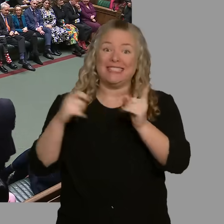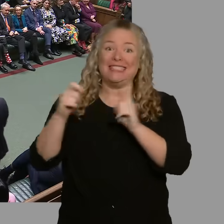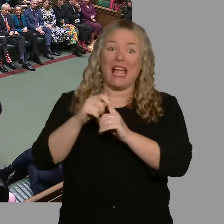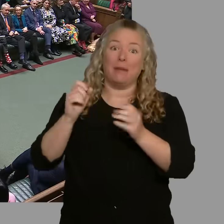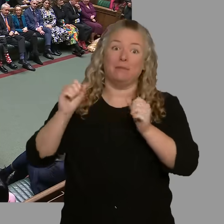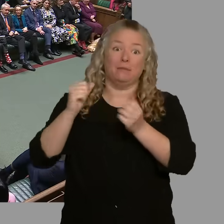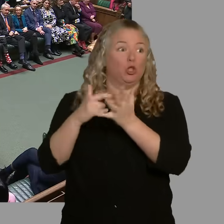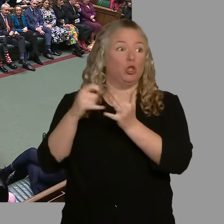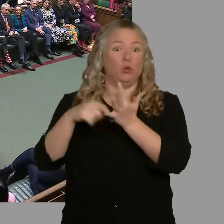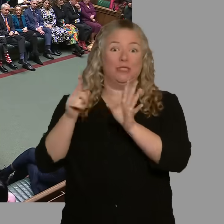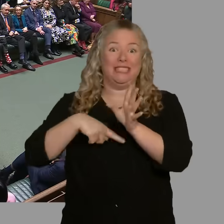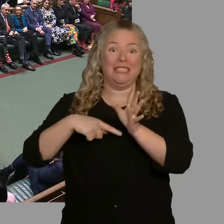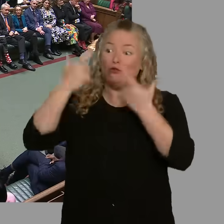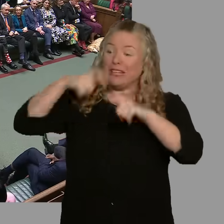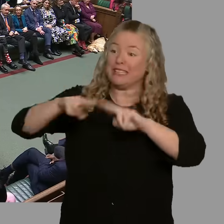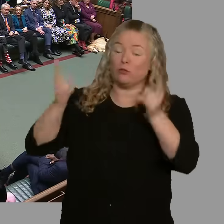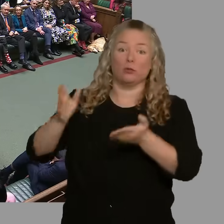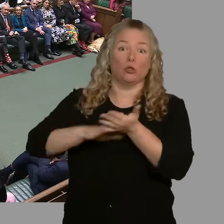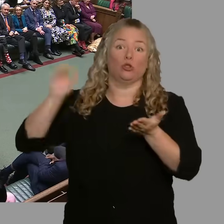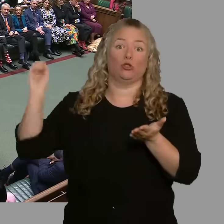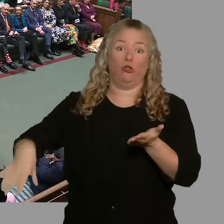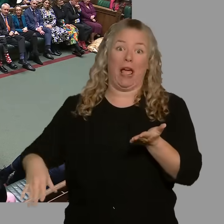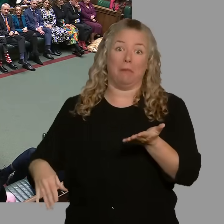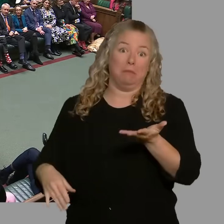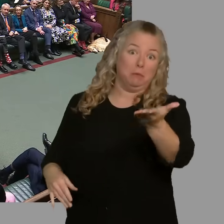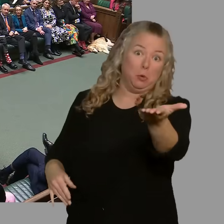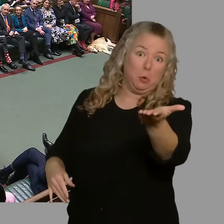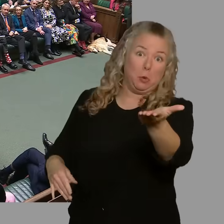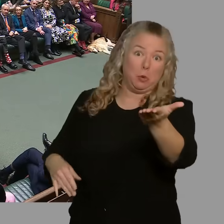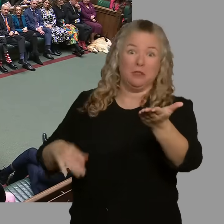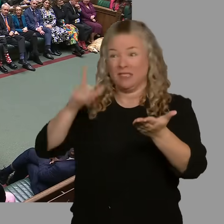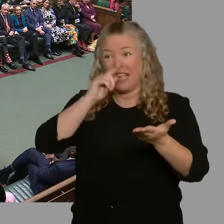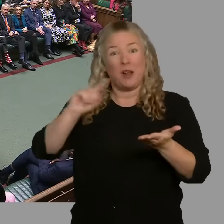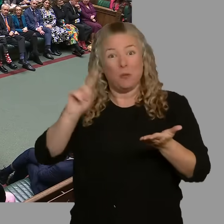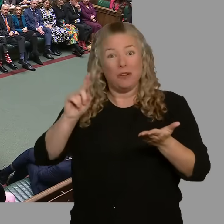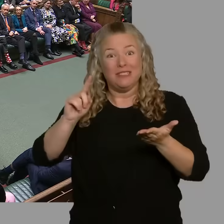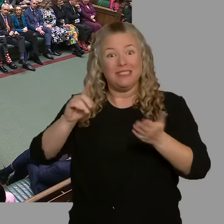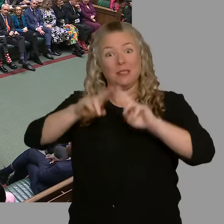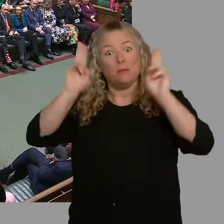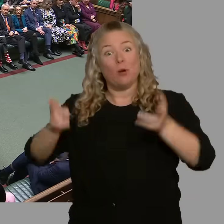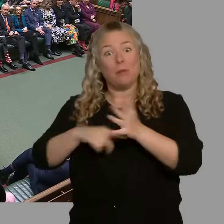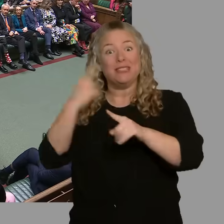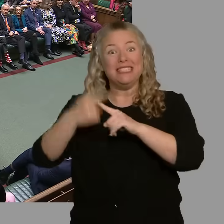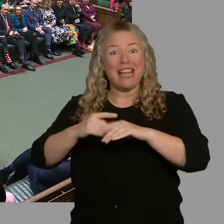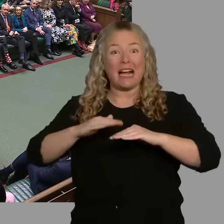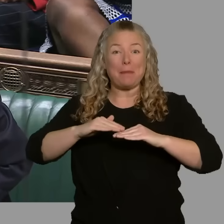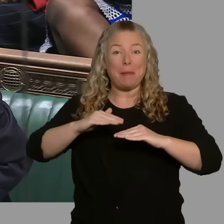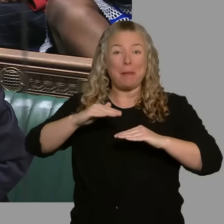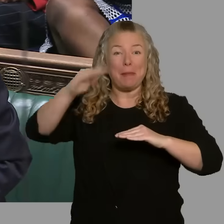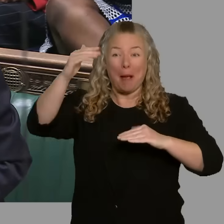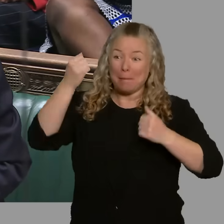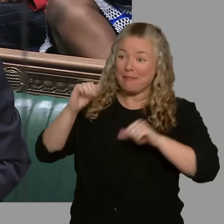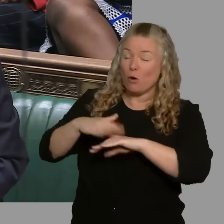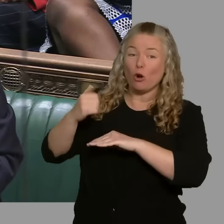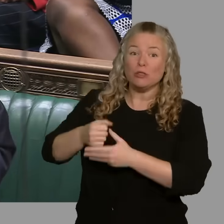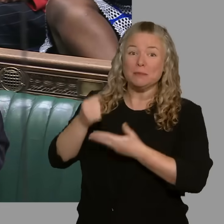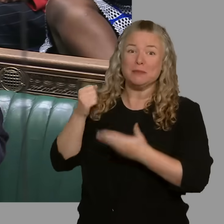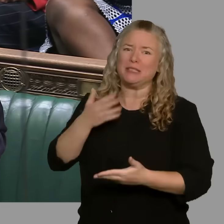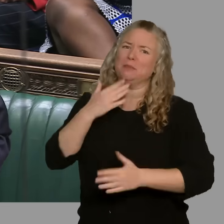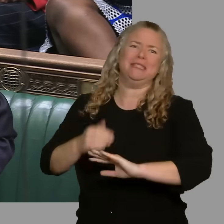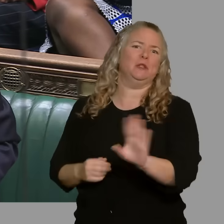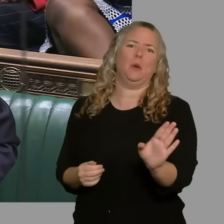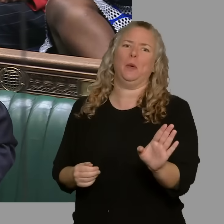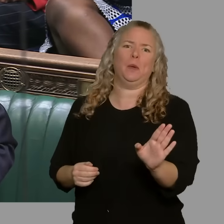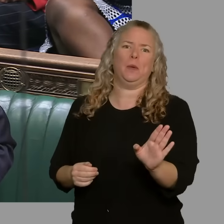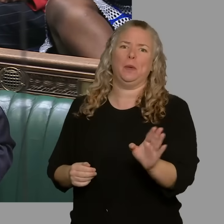Well, Mr. Speaker, we're certainly not going to be following the Leader of the Opposition. She unveiled what she called her golden economic rule, I think it was.